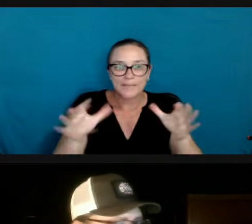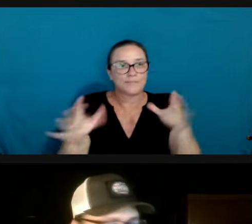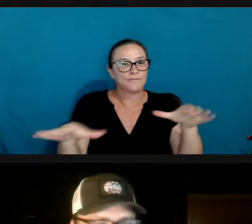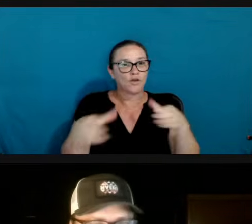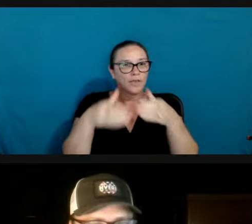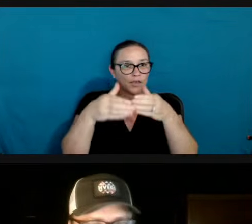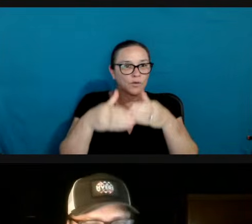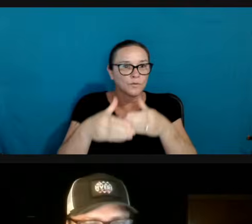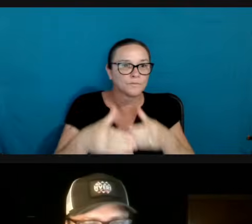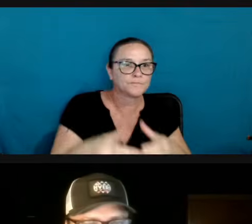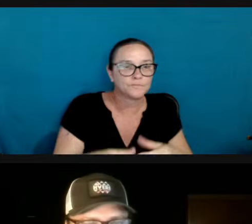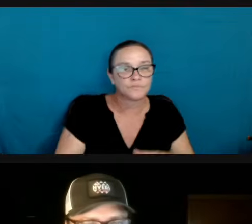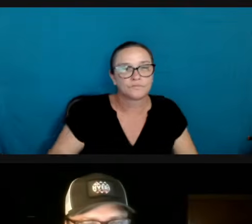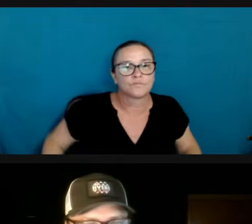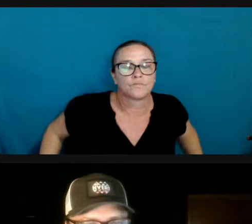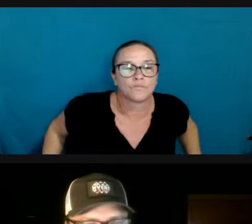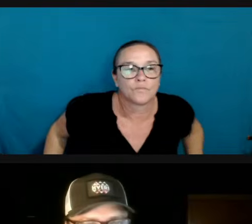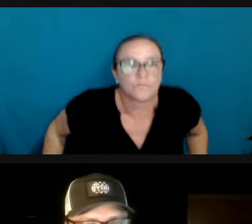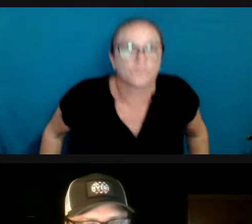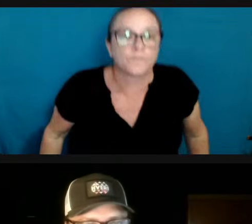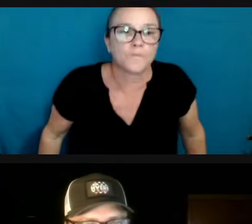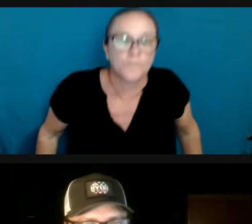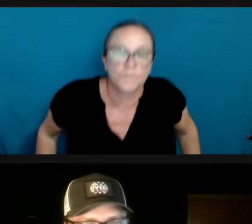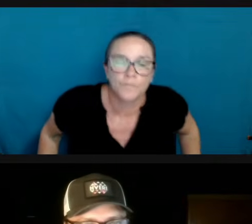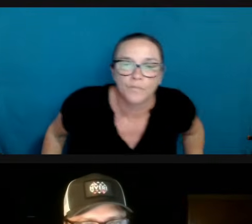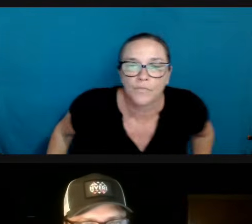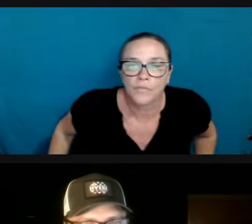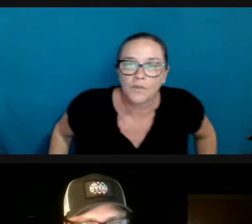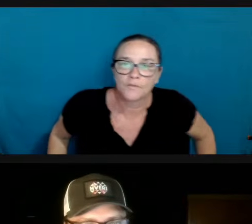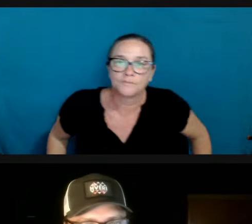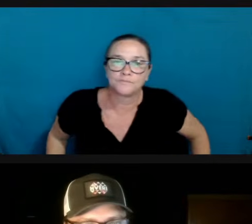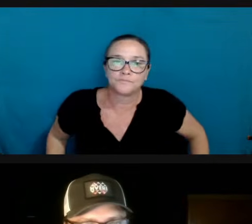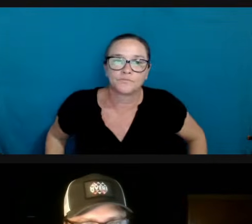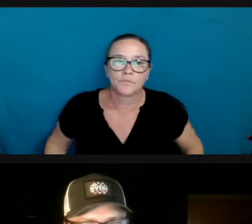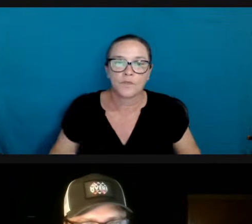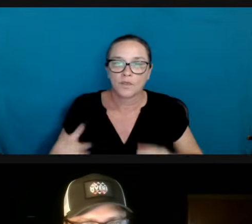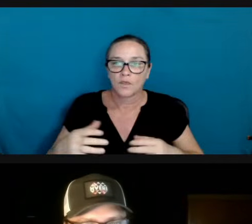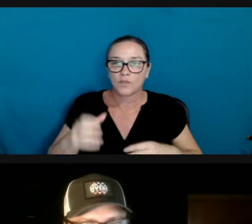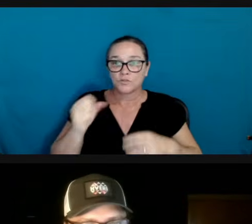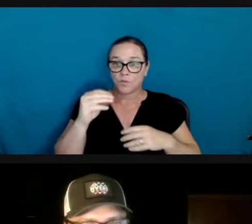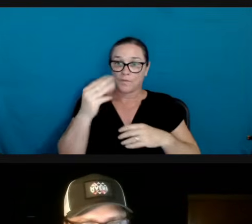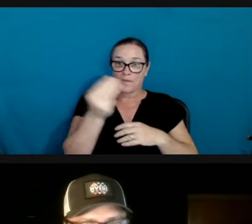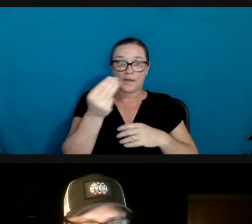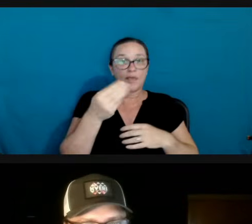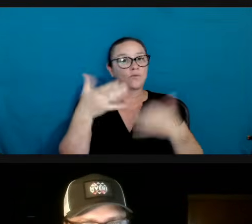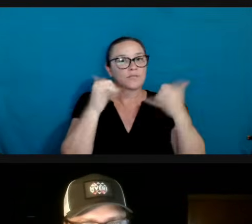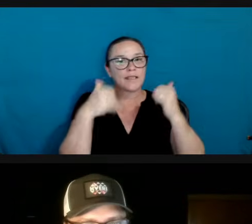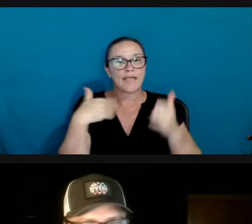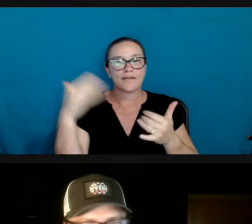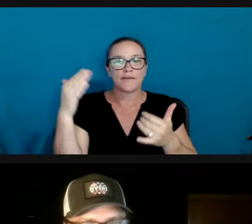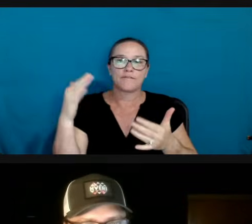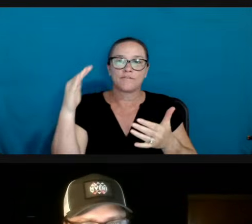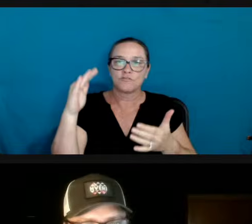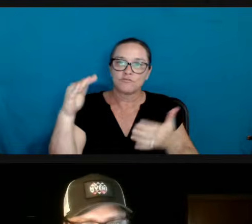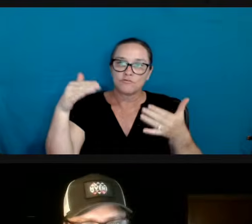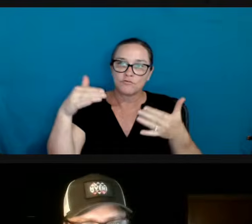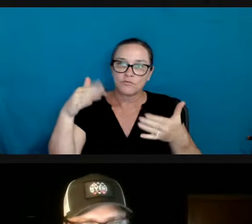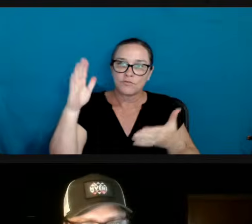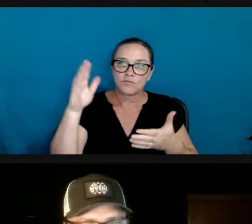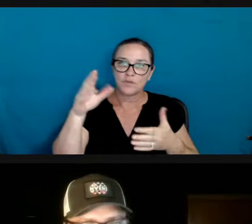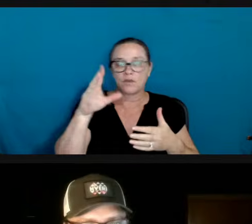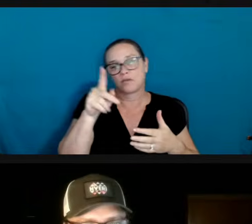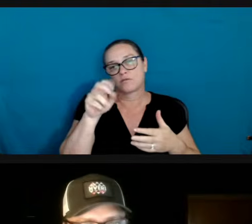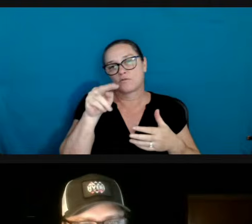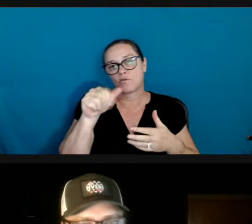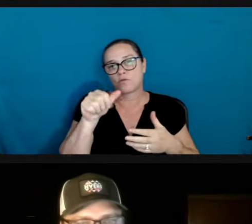So coming forward to Monday, we're still having glow. They note high winds and heavy rains occurred